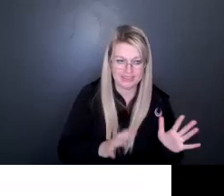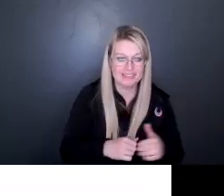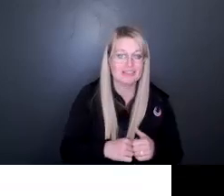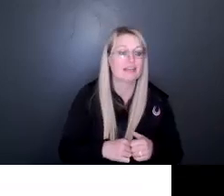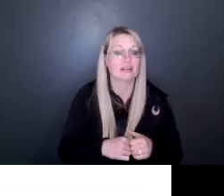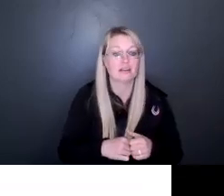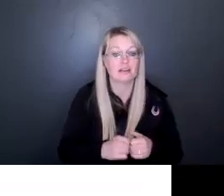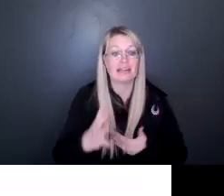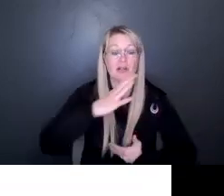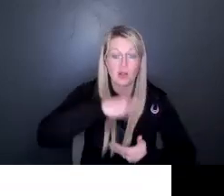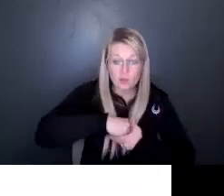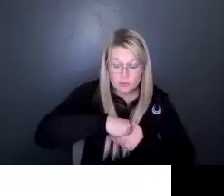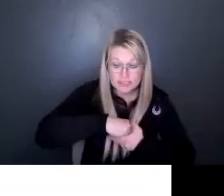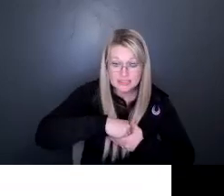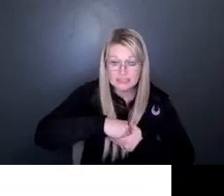inclusive